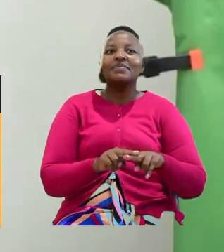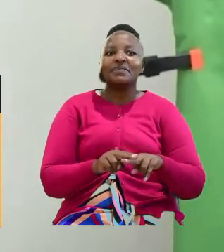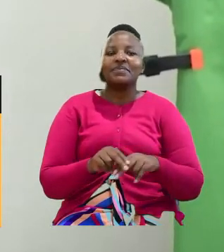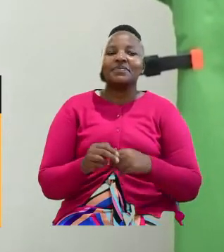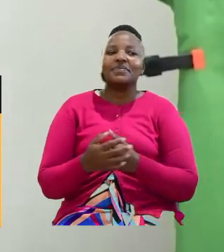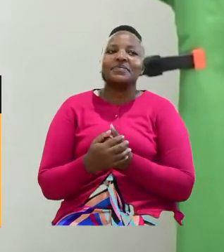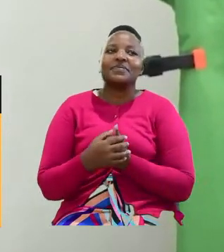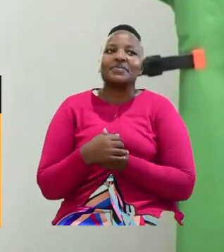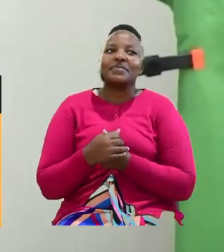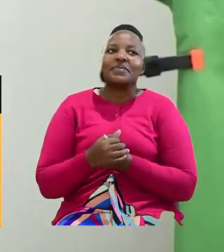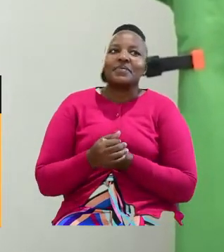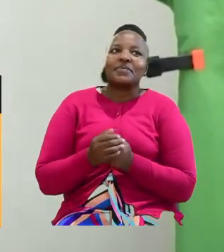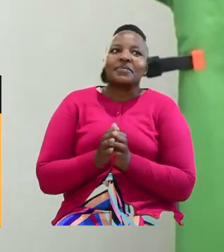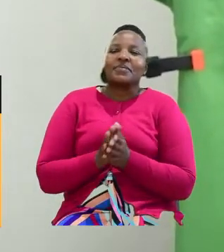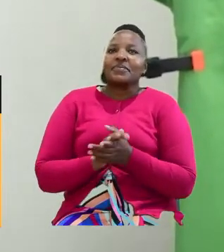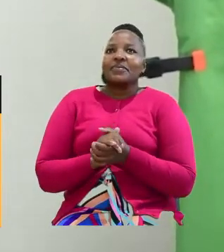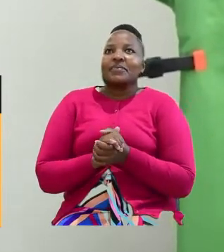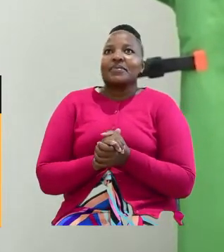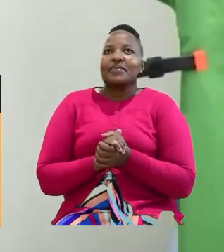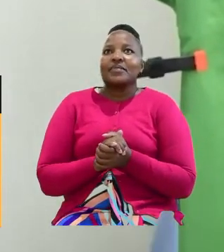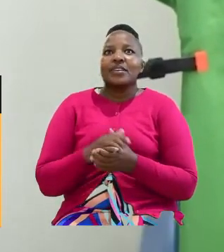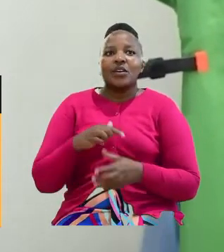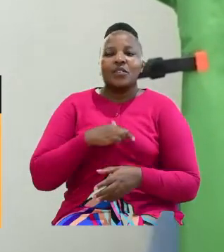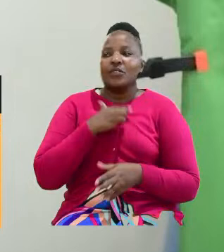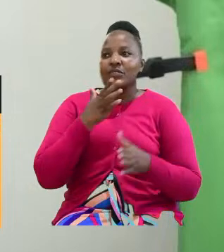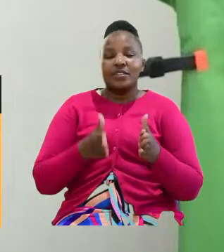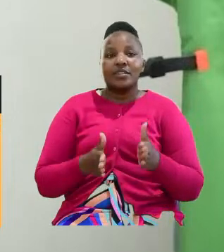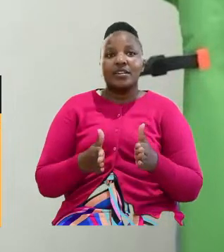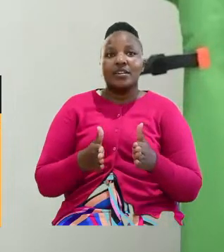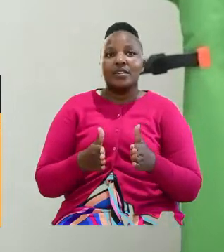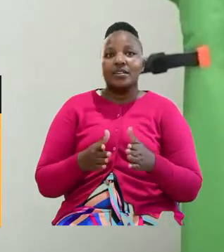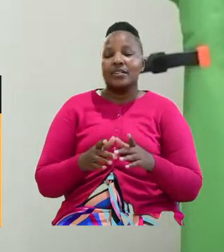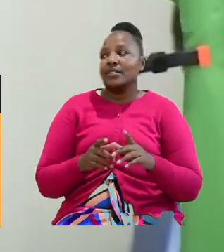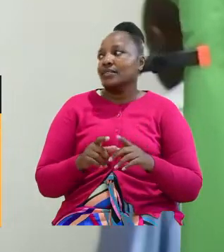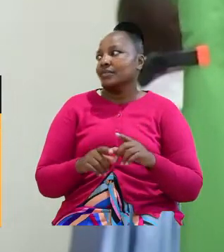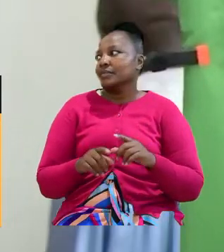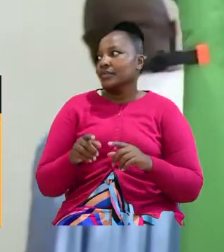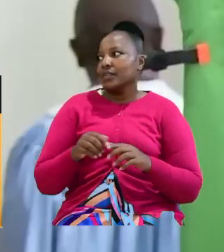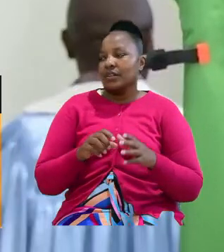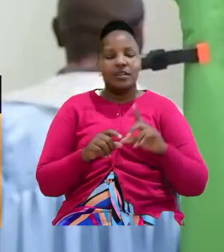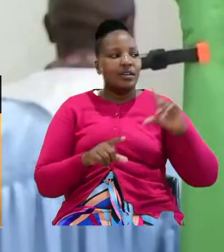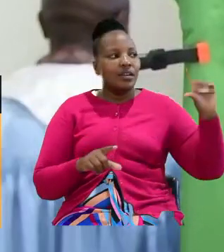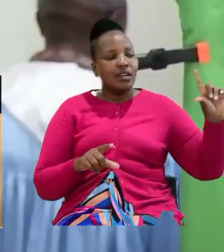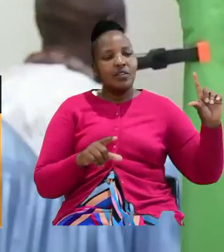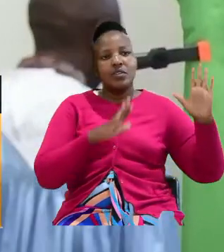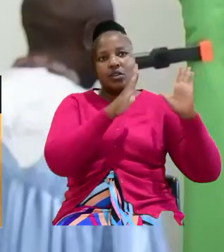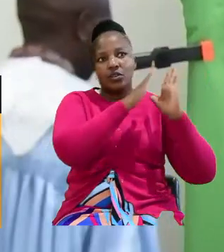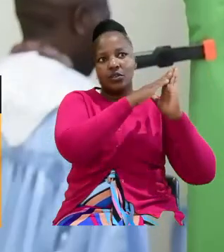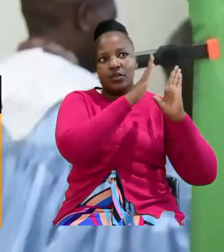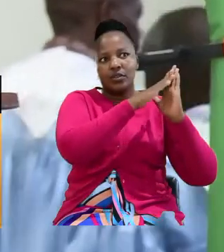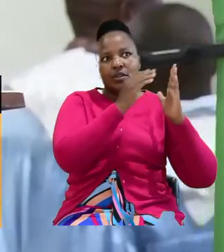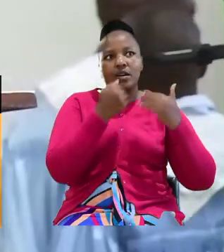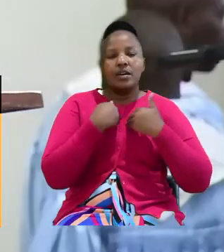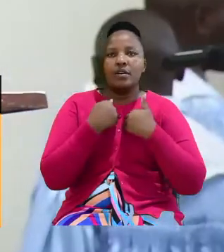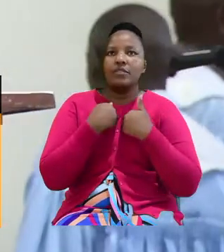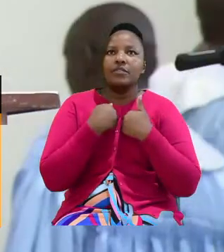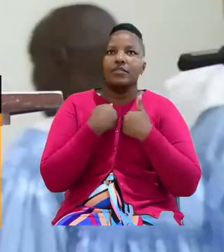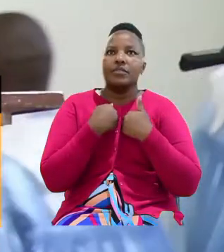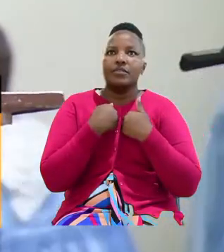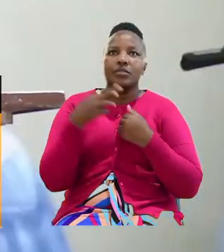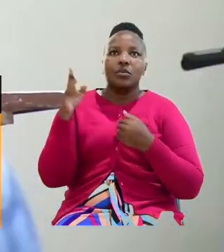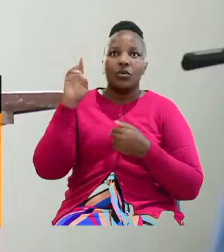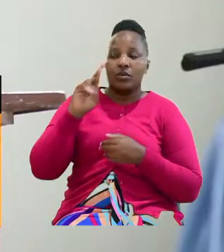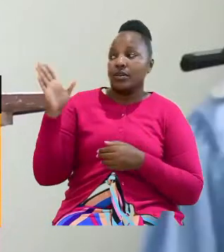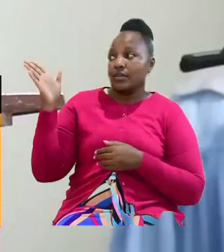Praise God. For our visitors, on my left side, outside there, we have washrooms. And on my